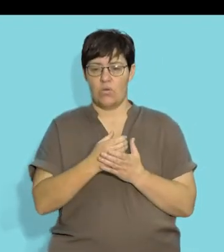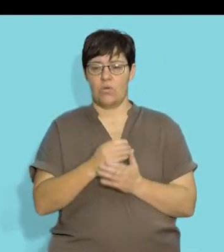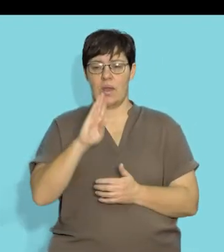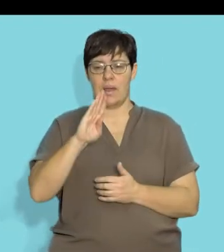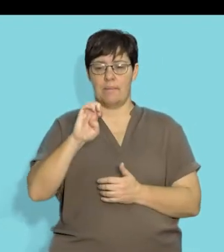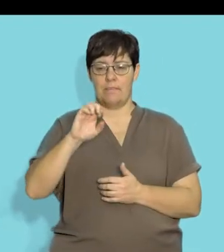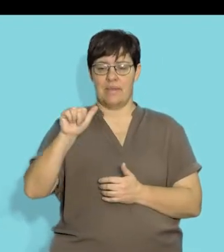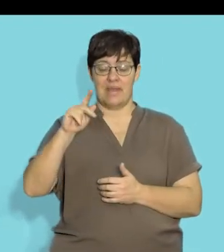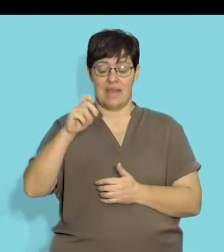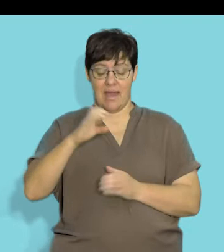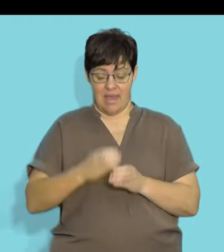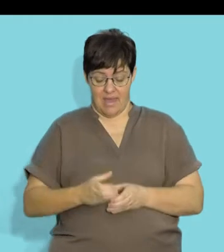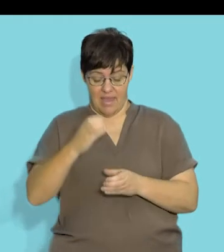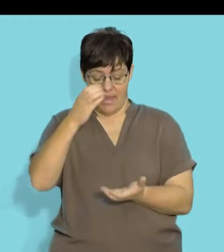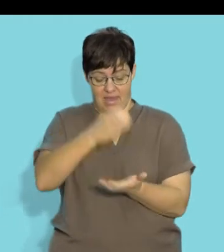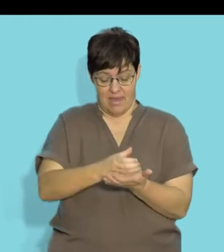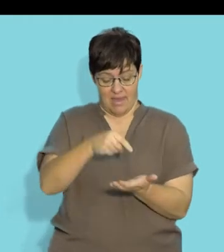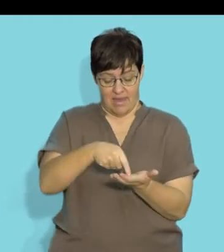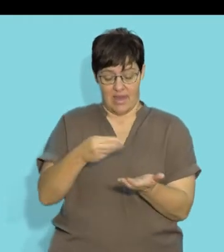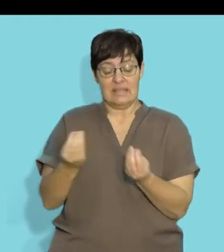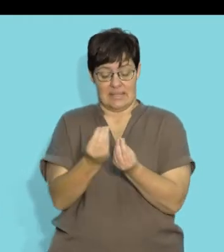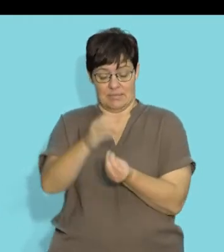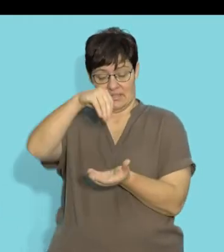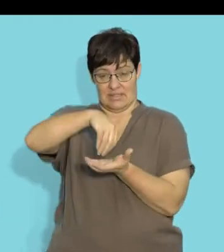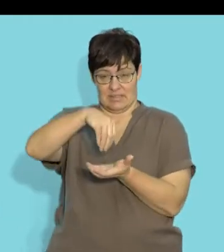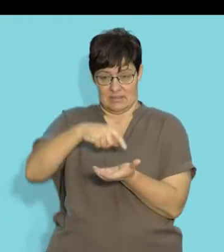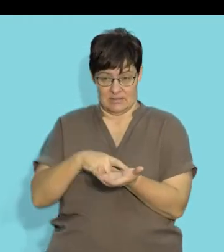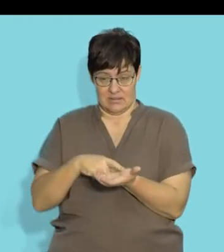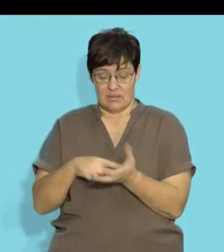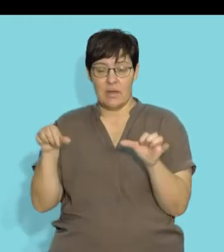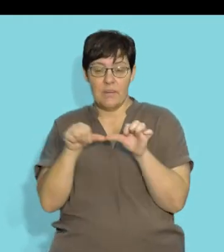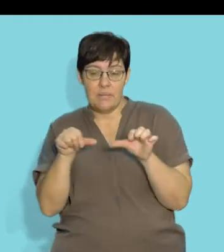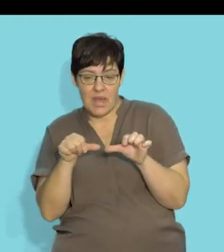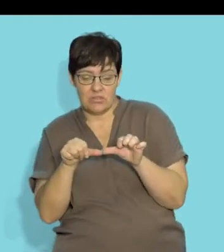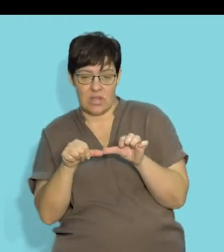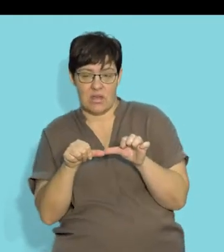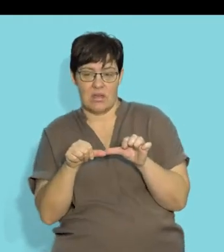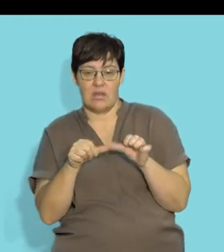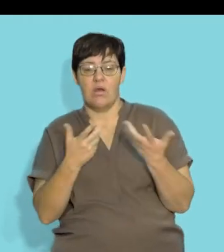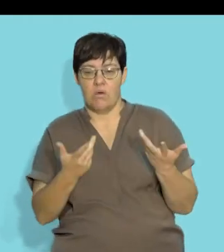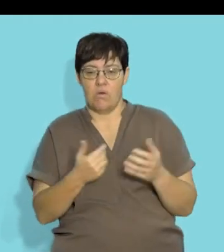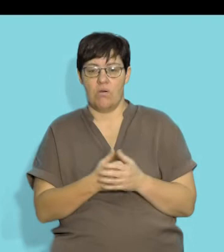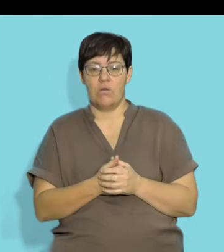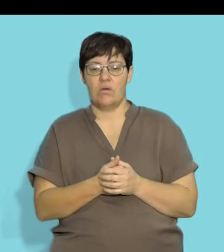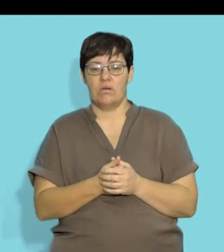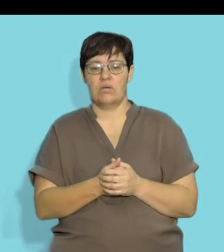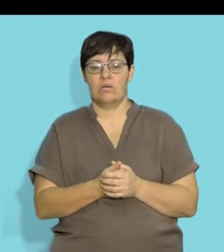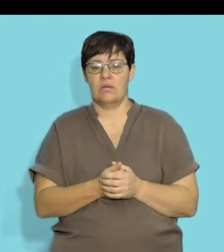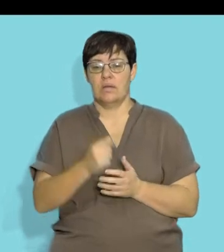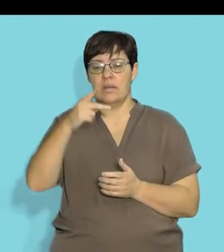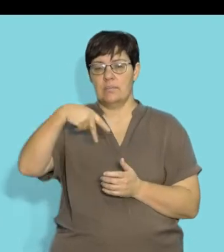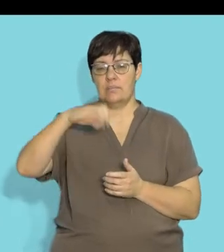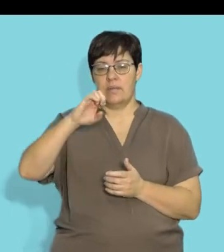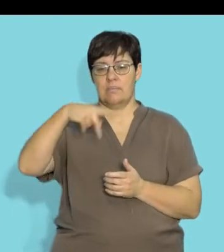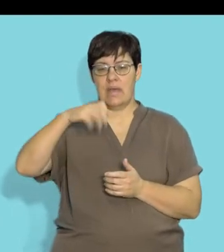beaker, okay, which will contain some substance which has been measured or pipetted. So the